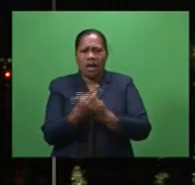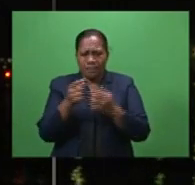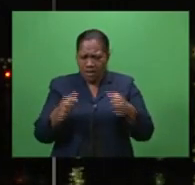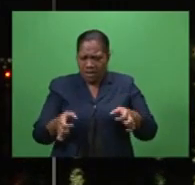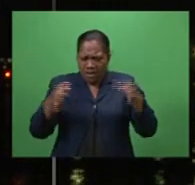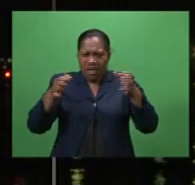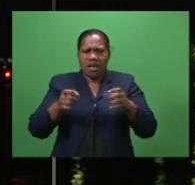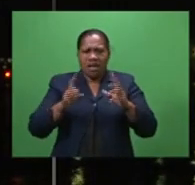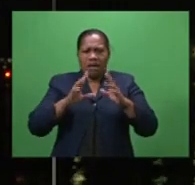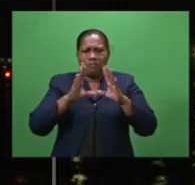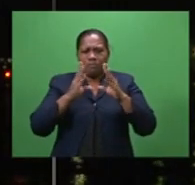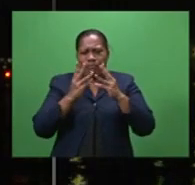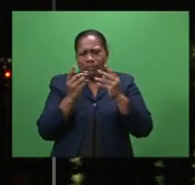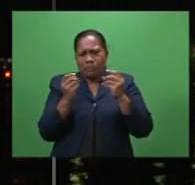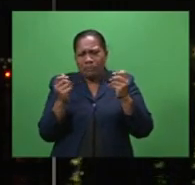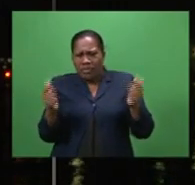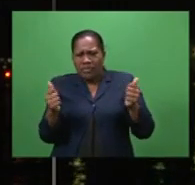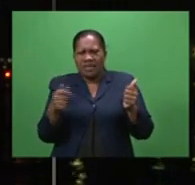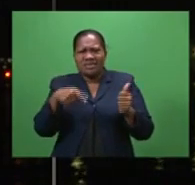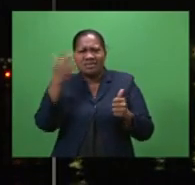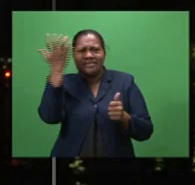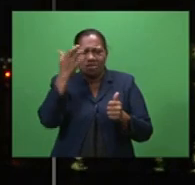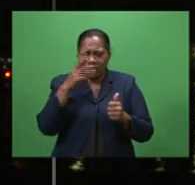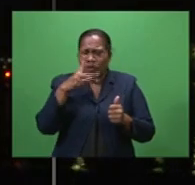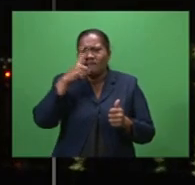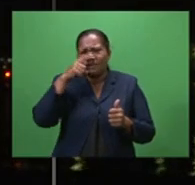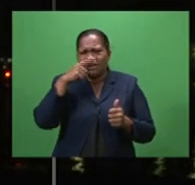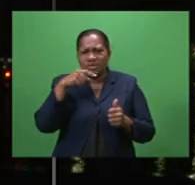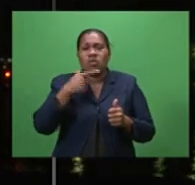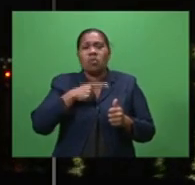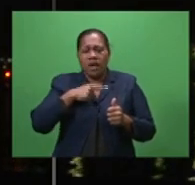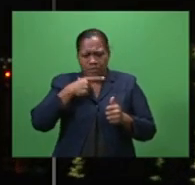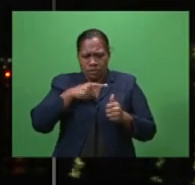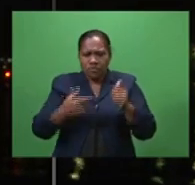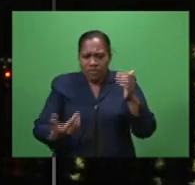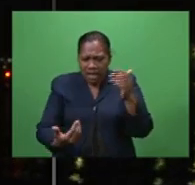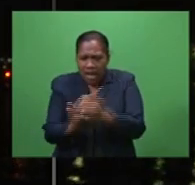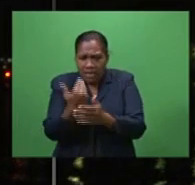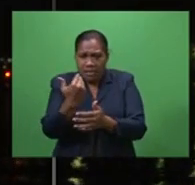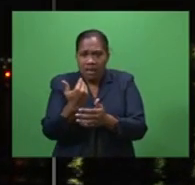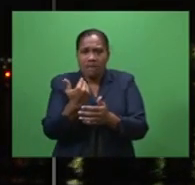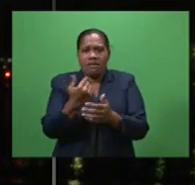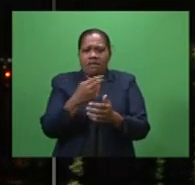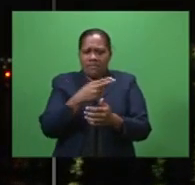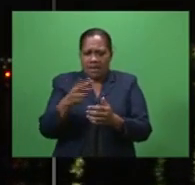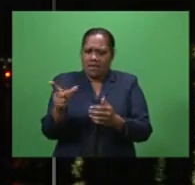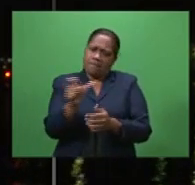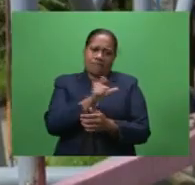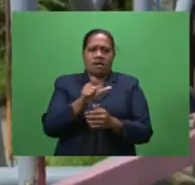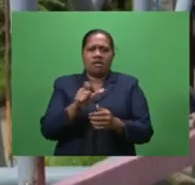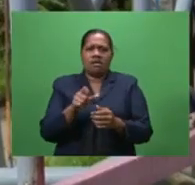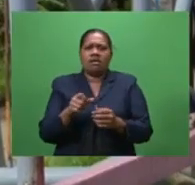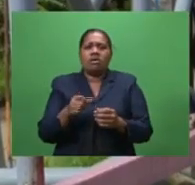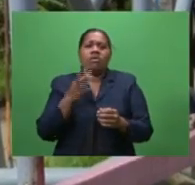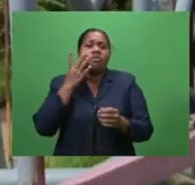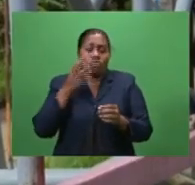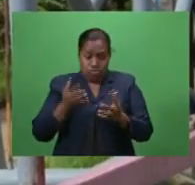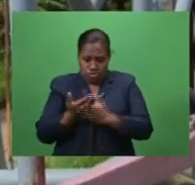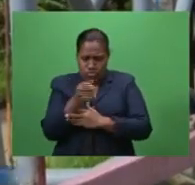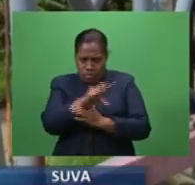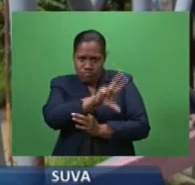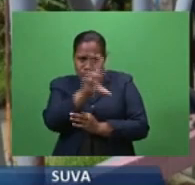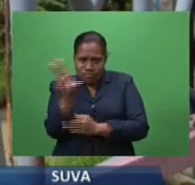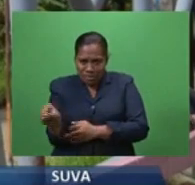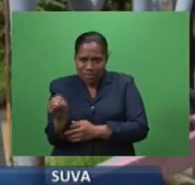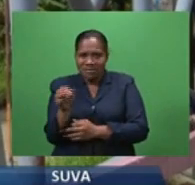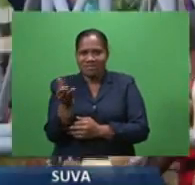to hundreds of Fijians since it's the only way in and out of Gawia during the rainy season. The Gawia Bridge